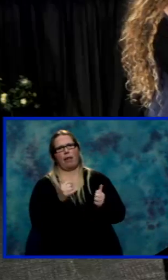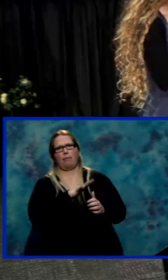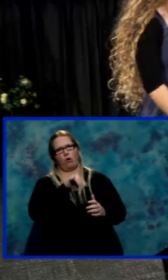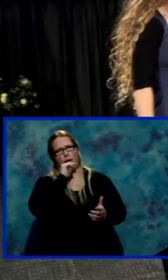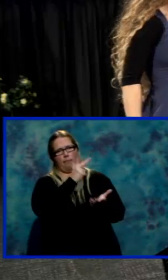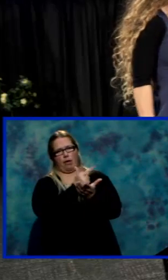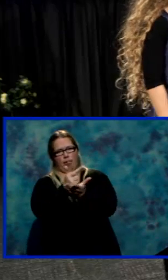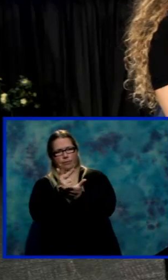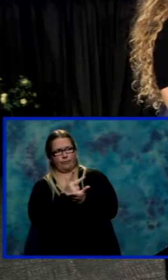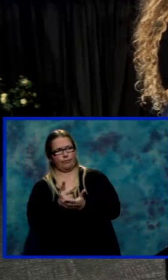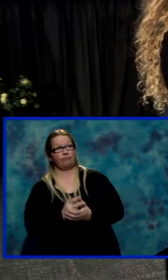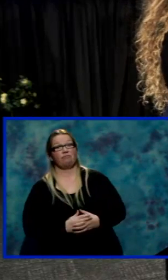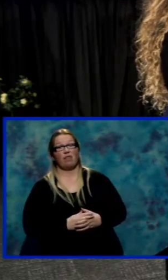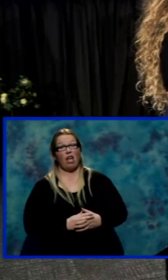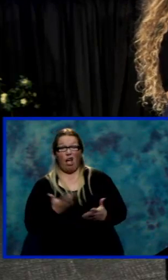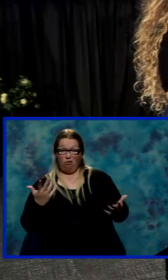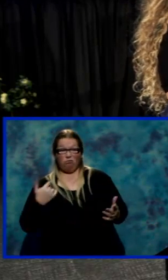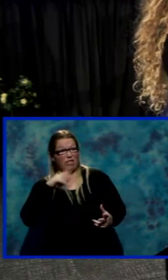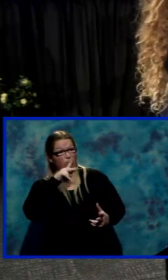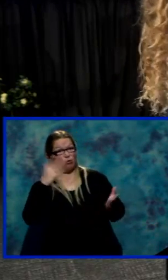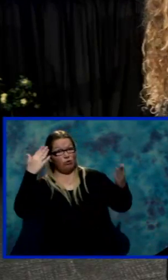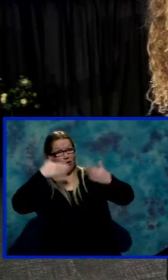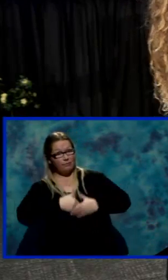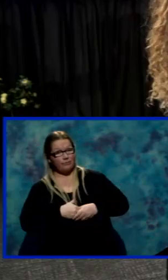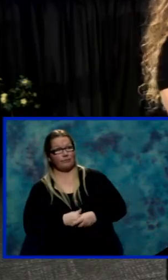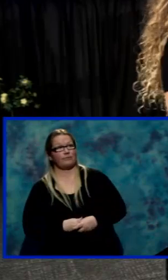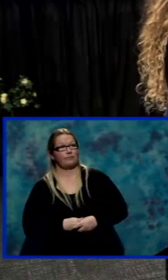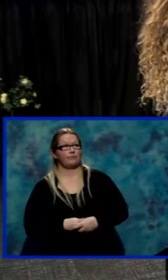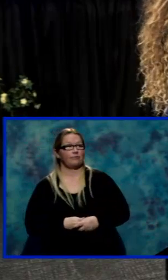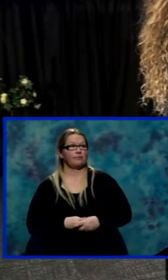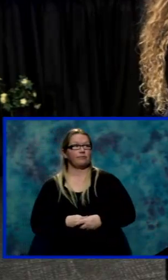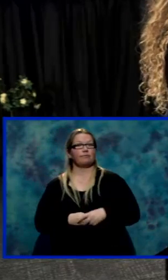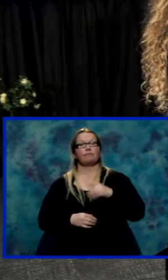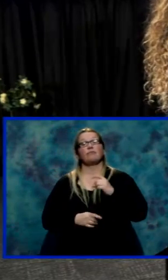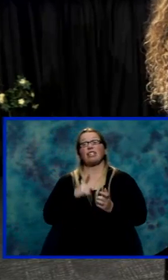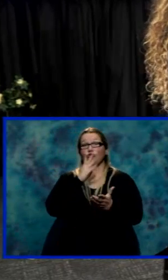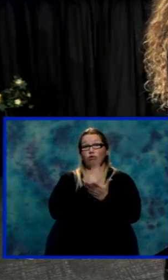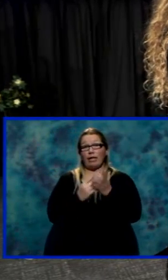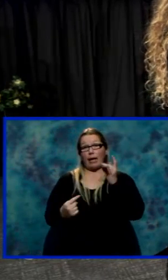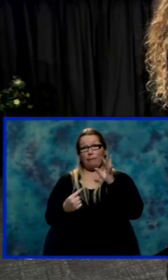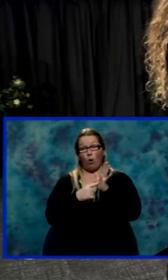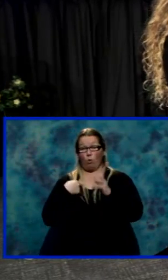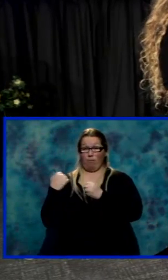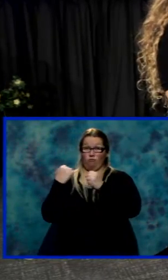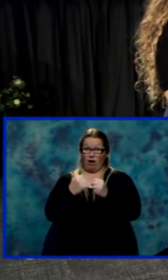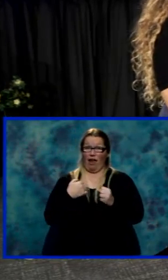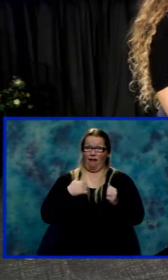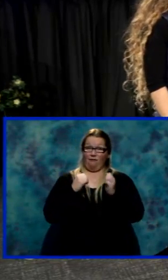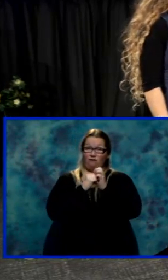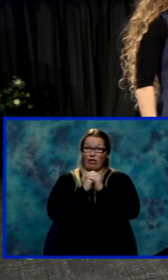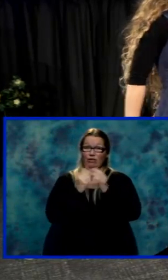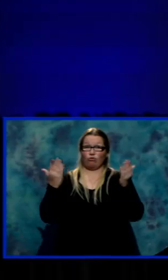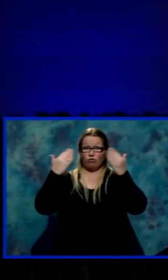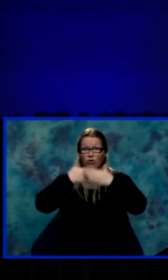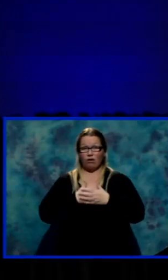parking. Apart from that, we'll see you tonight. Yep. It is really important that we bring our friends to this.